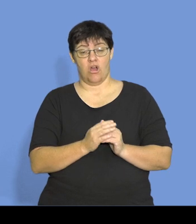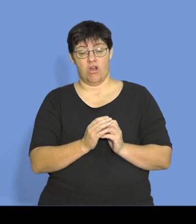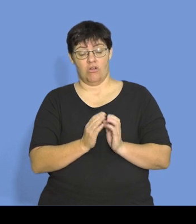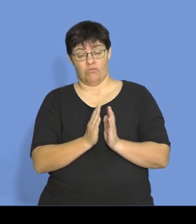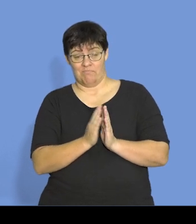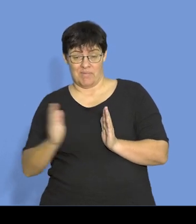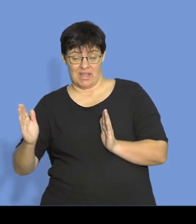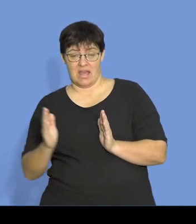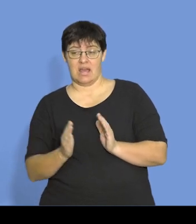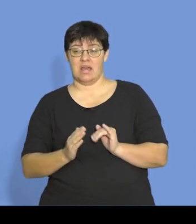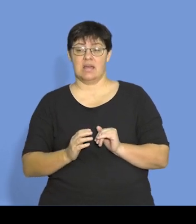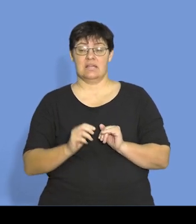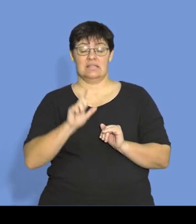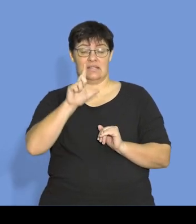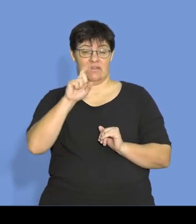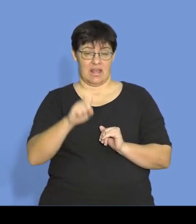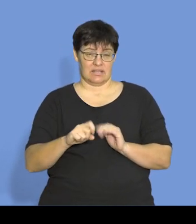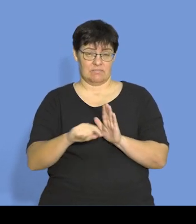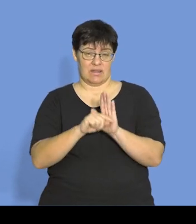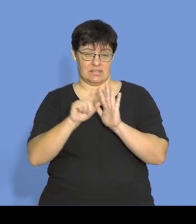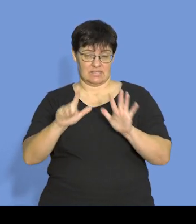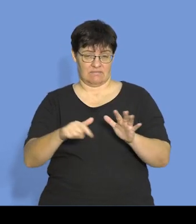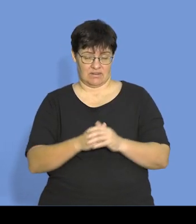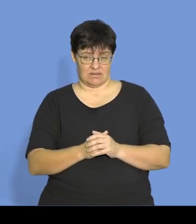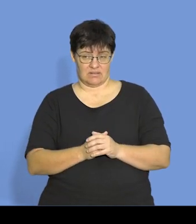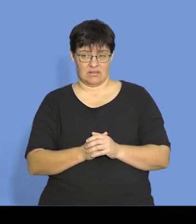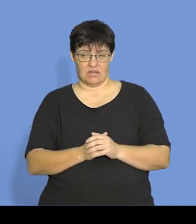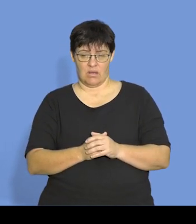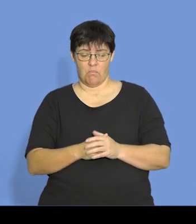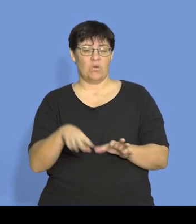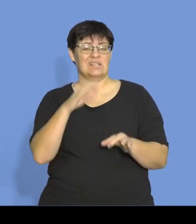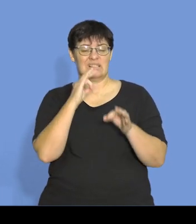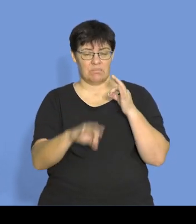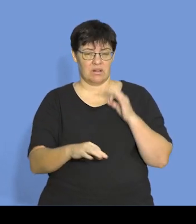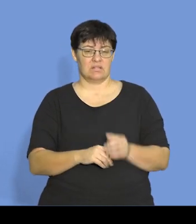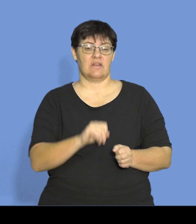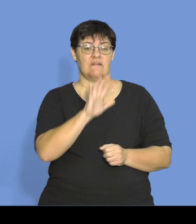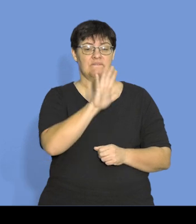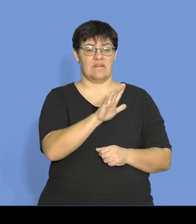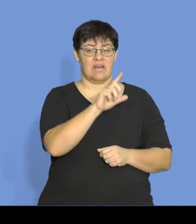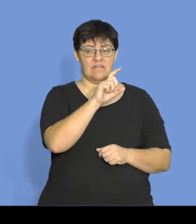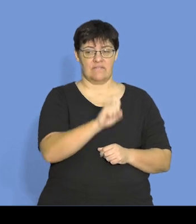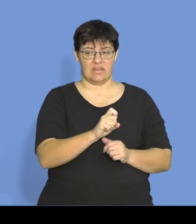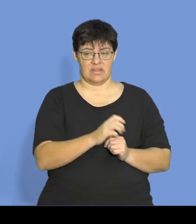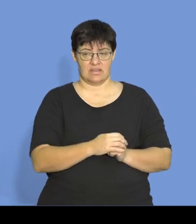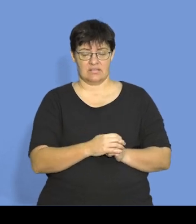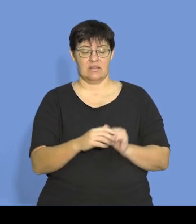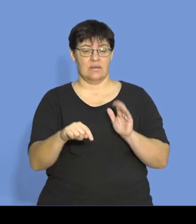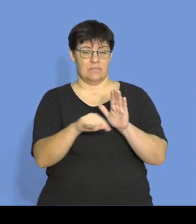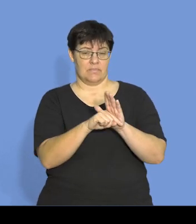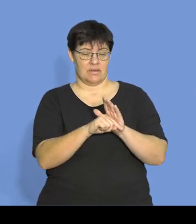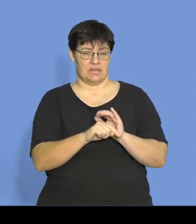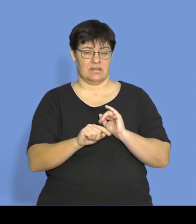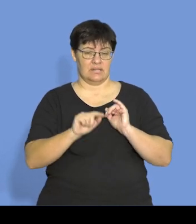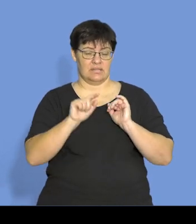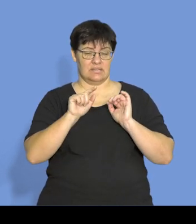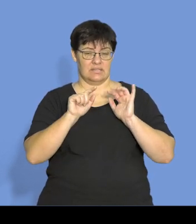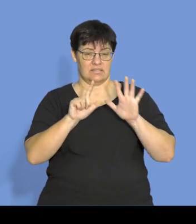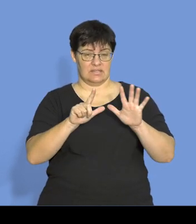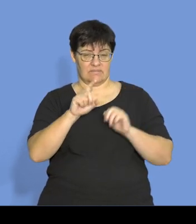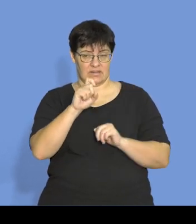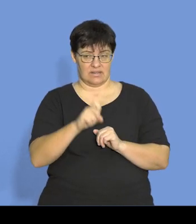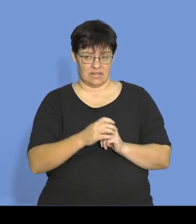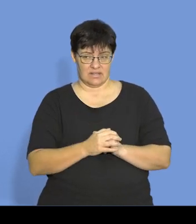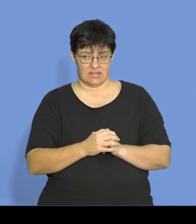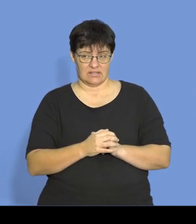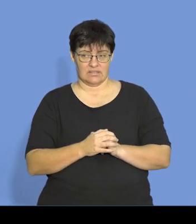than 7x minus 7, right? And then I want to simplify this. It becomes